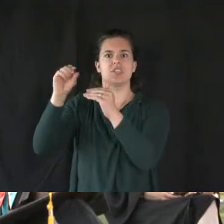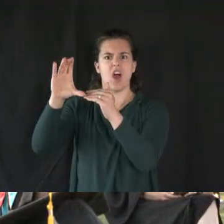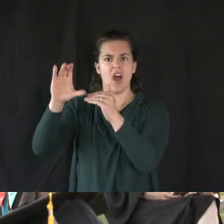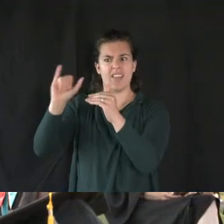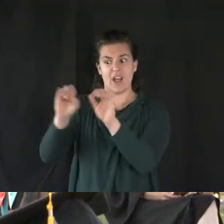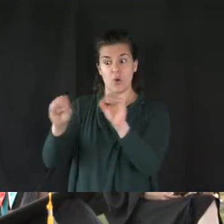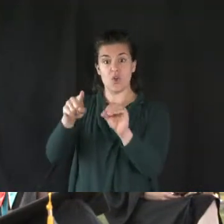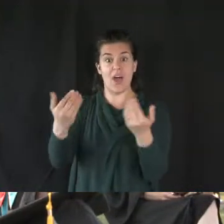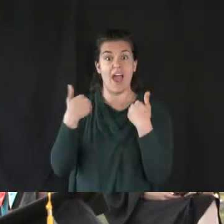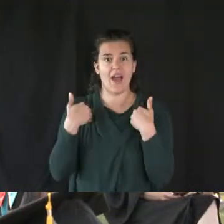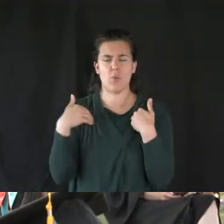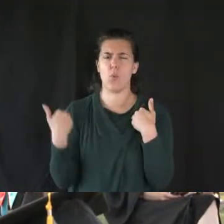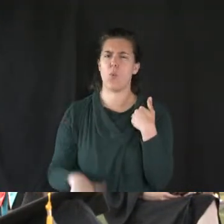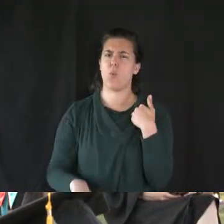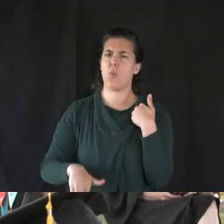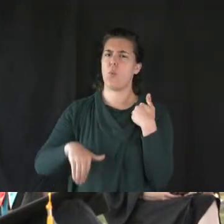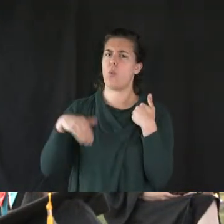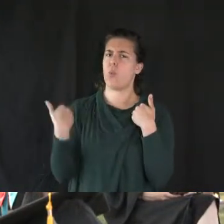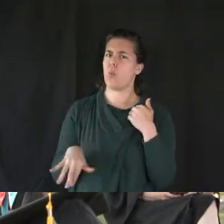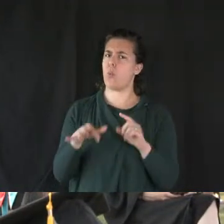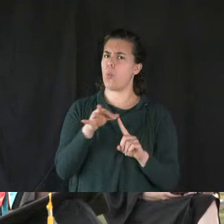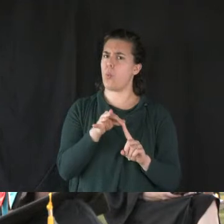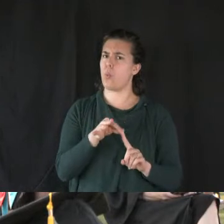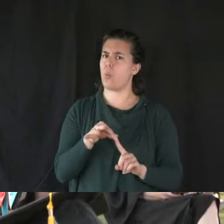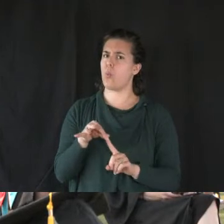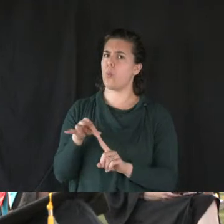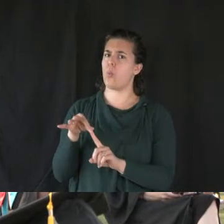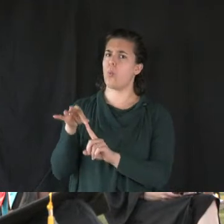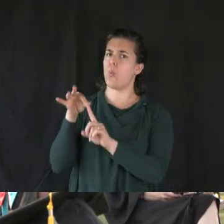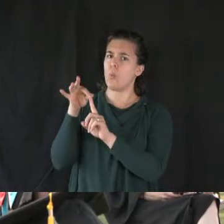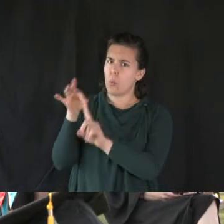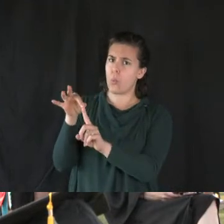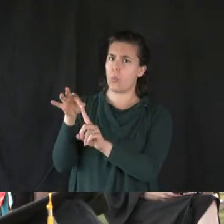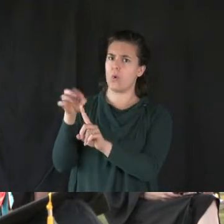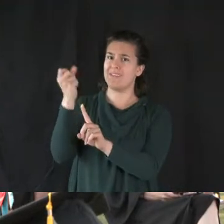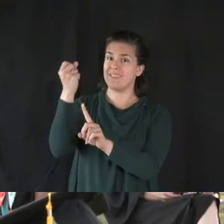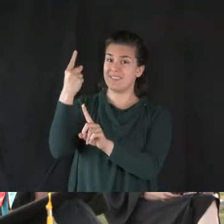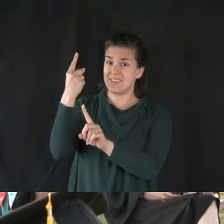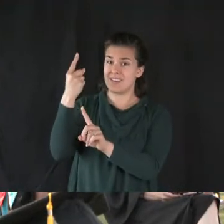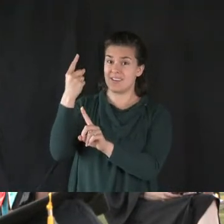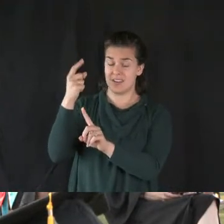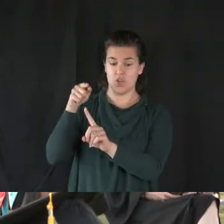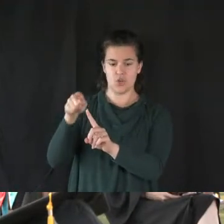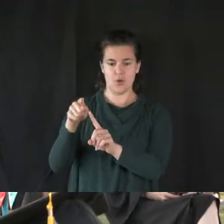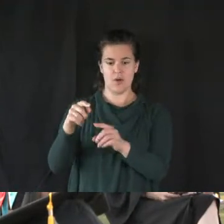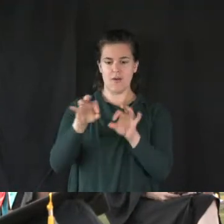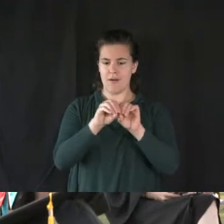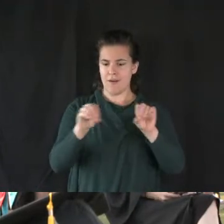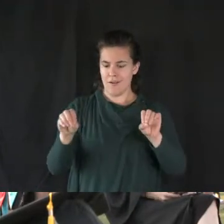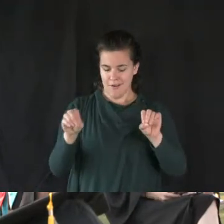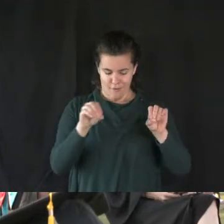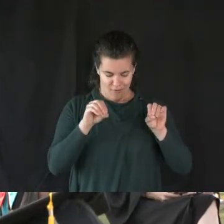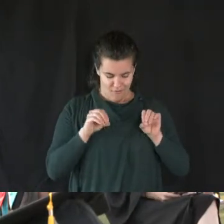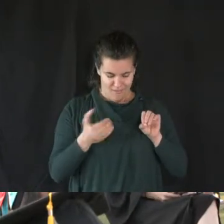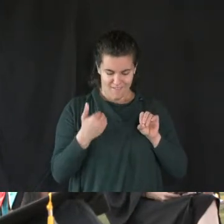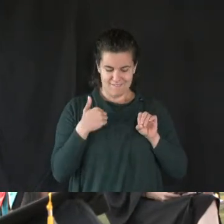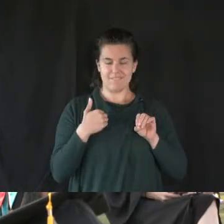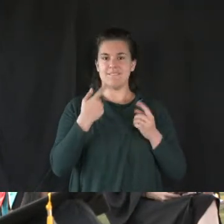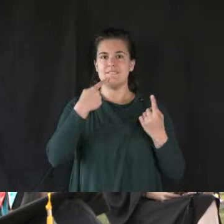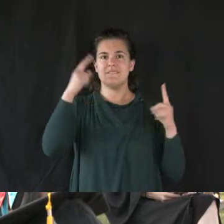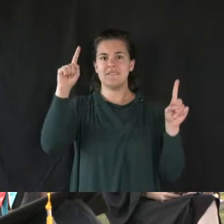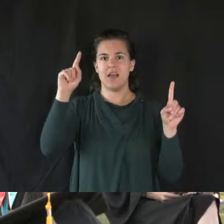no mistake, this achievement is a significant, enormous event, and